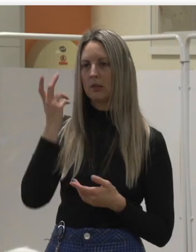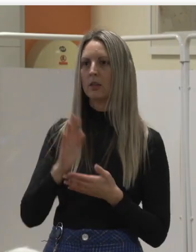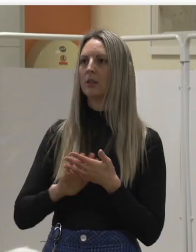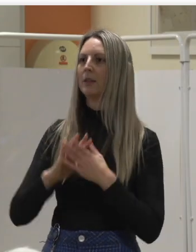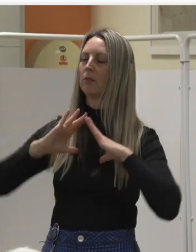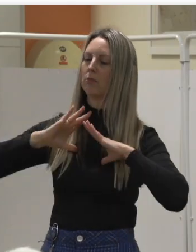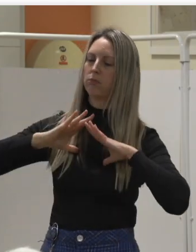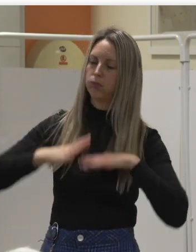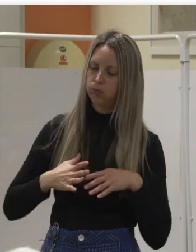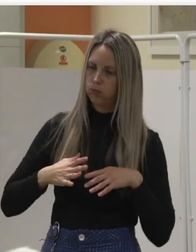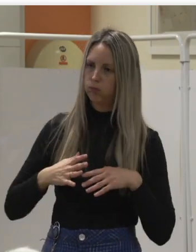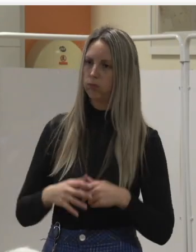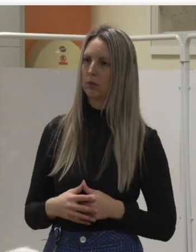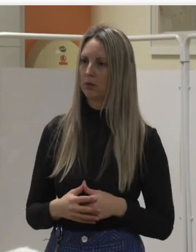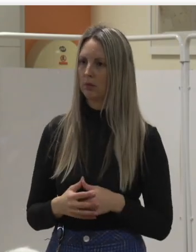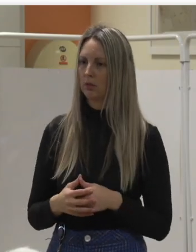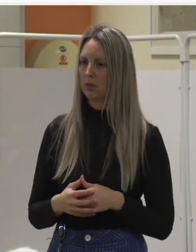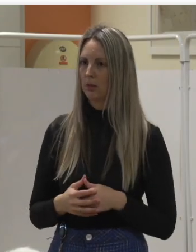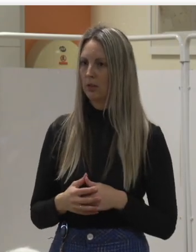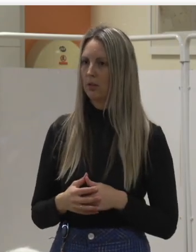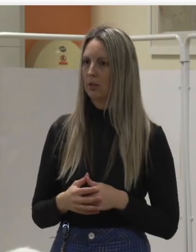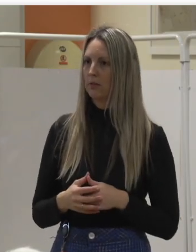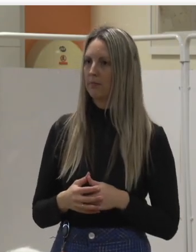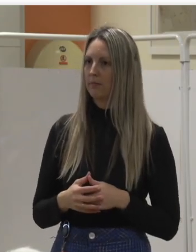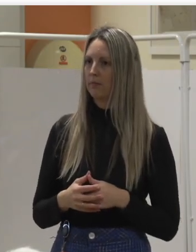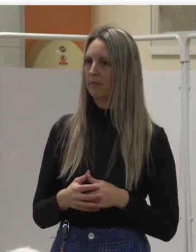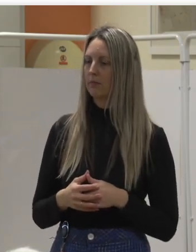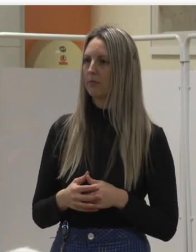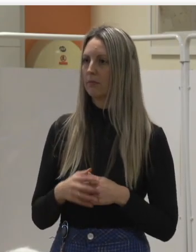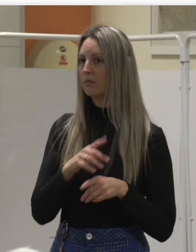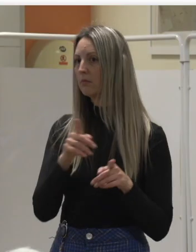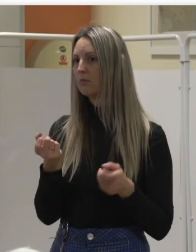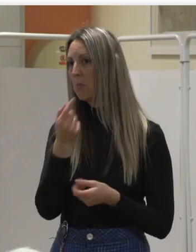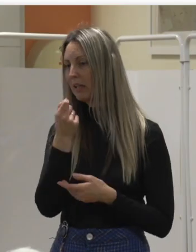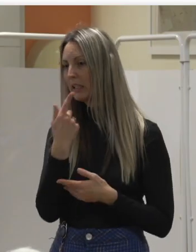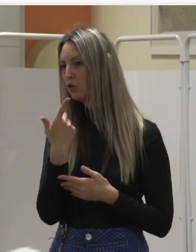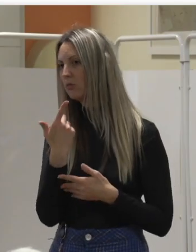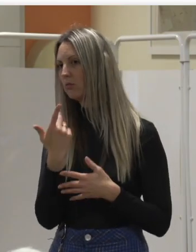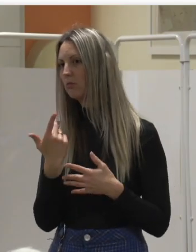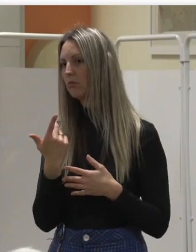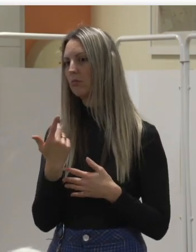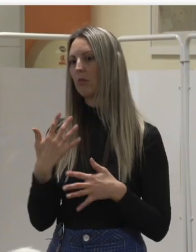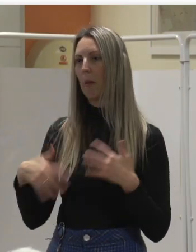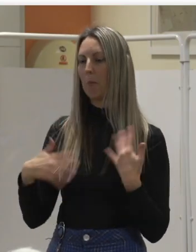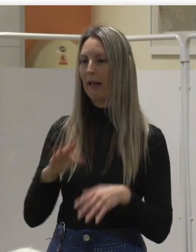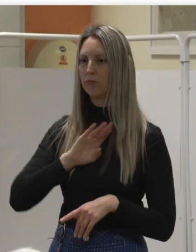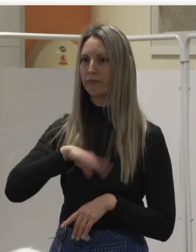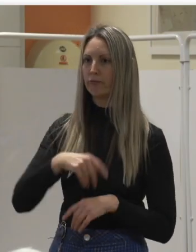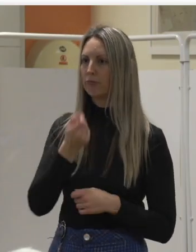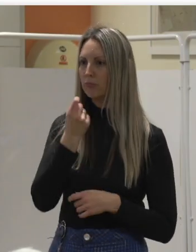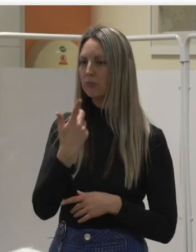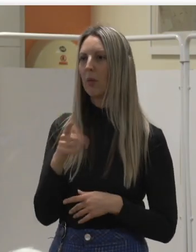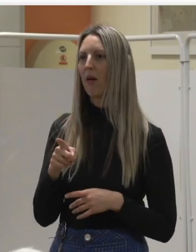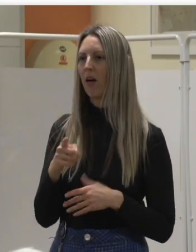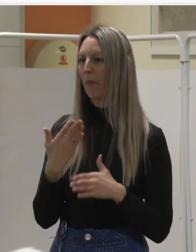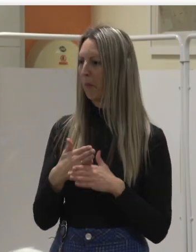you fatigued. And you may be taking medication for pain relief, it may not be working well, and you are